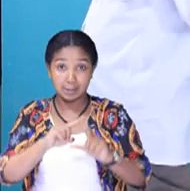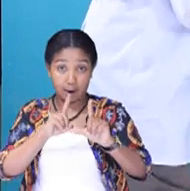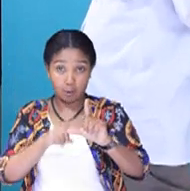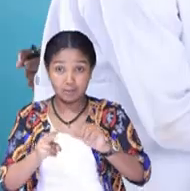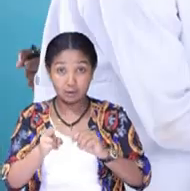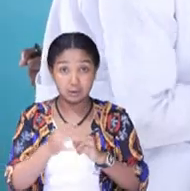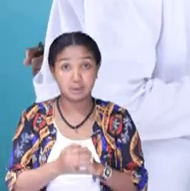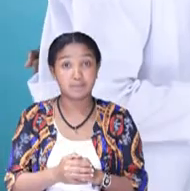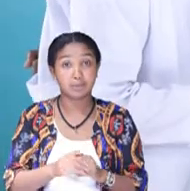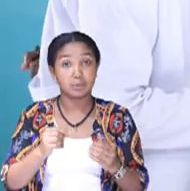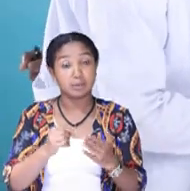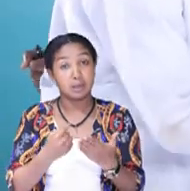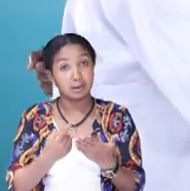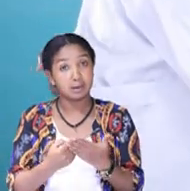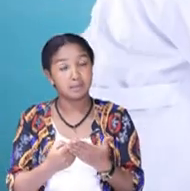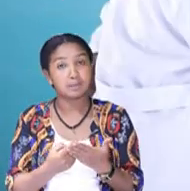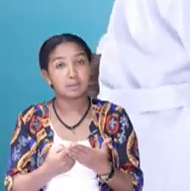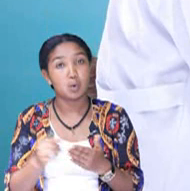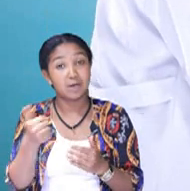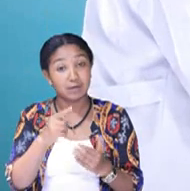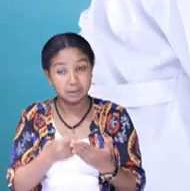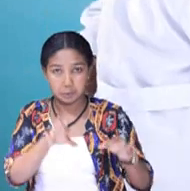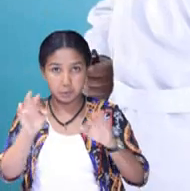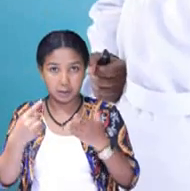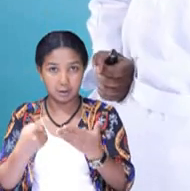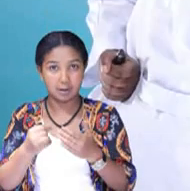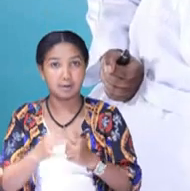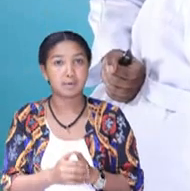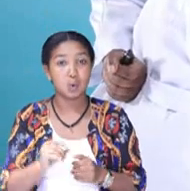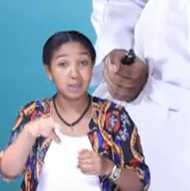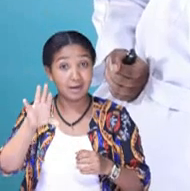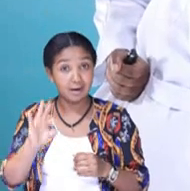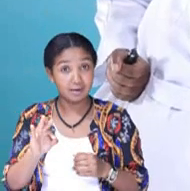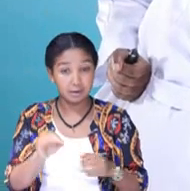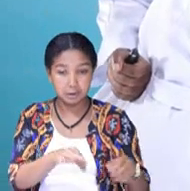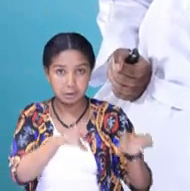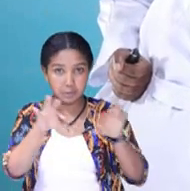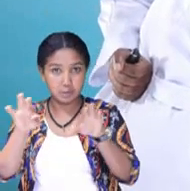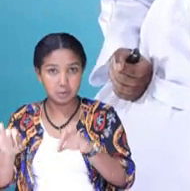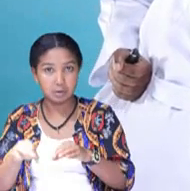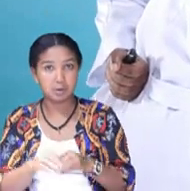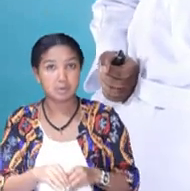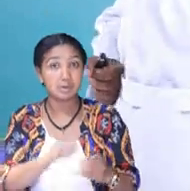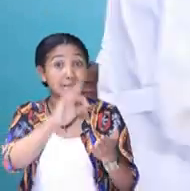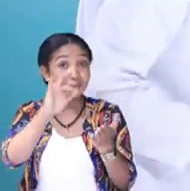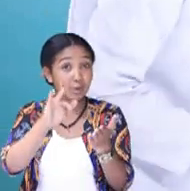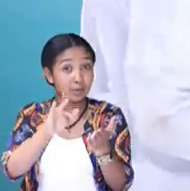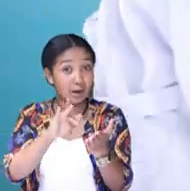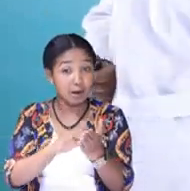angular velocity, v is the linear velocity. Whenever you substitute here, we can resubstitute as